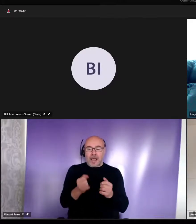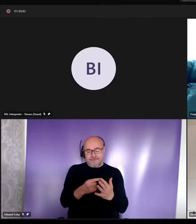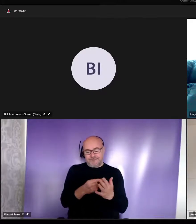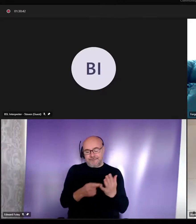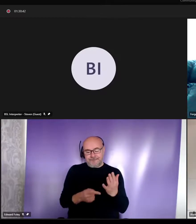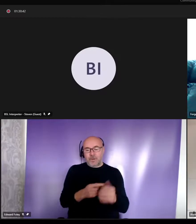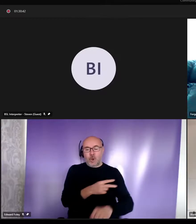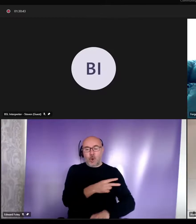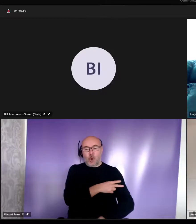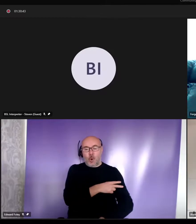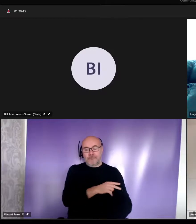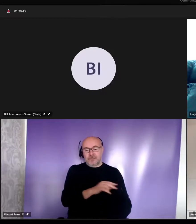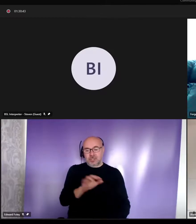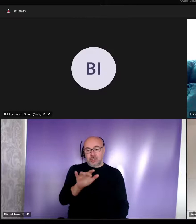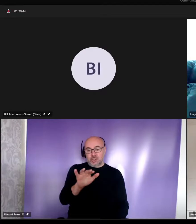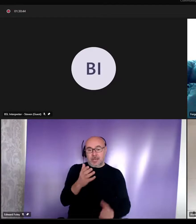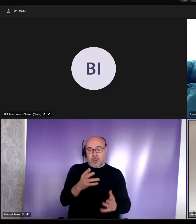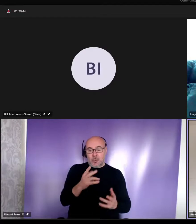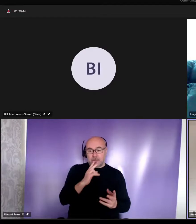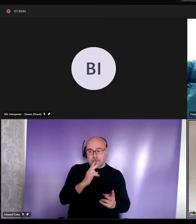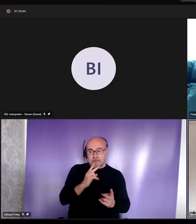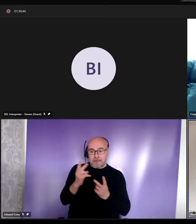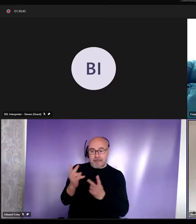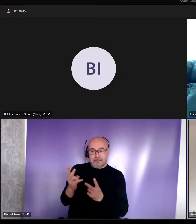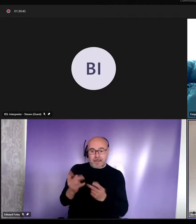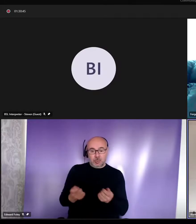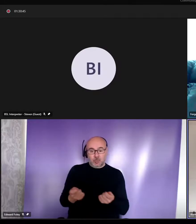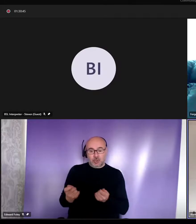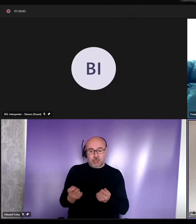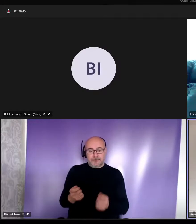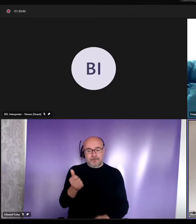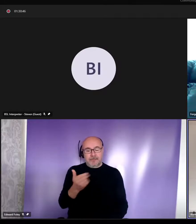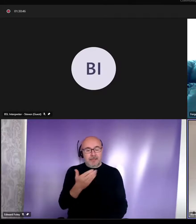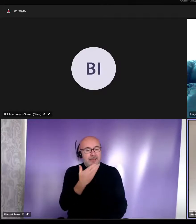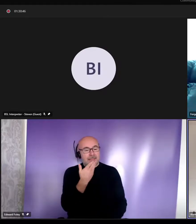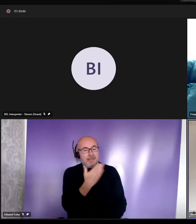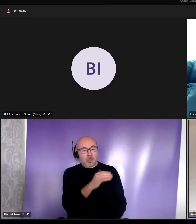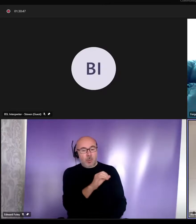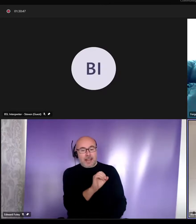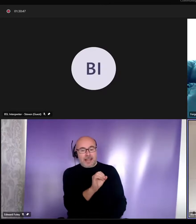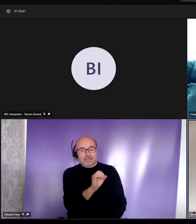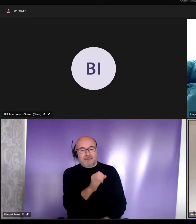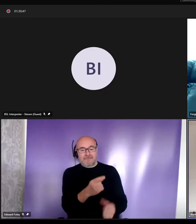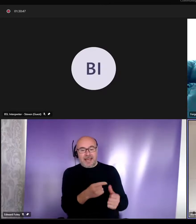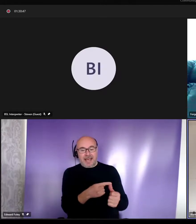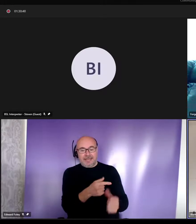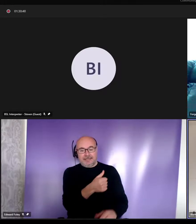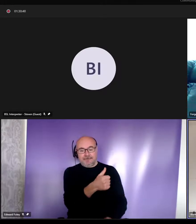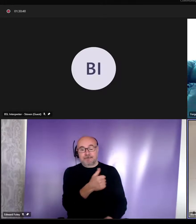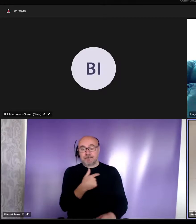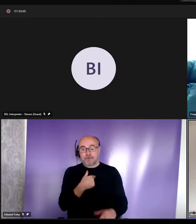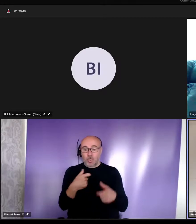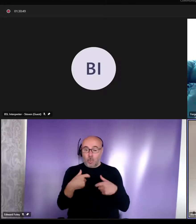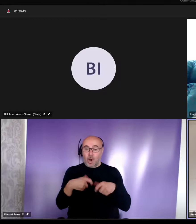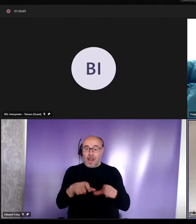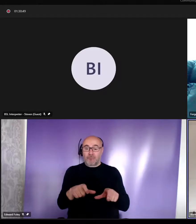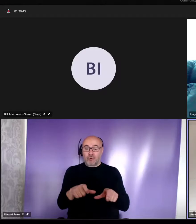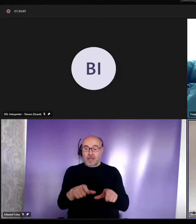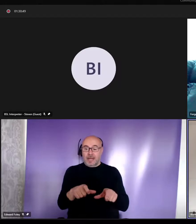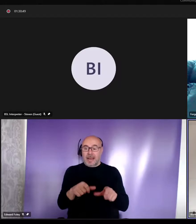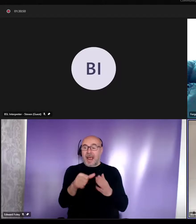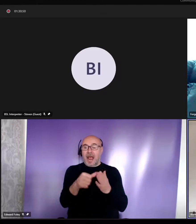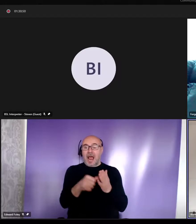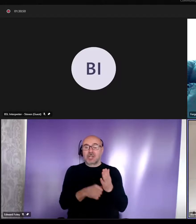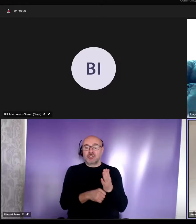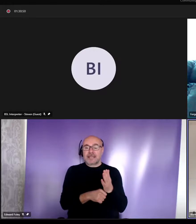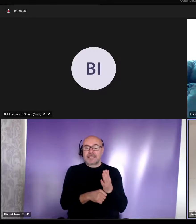with that, I'll hand back to yourself, Chair. Okay, thank you, Elizabeth Ann. If we just continue with the agenda items for